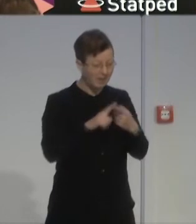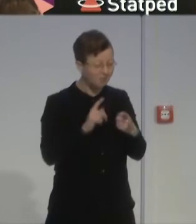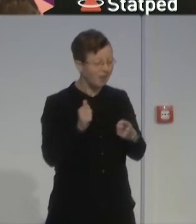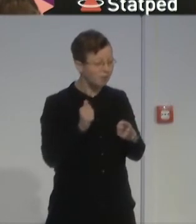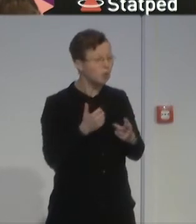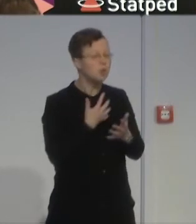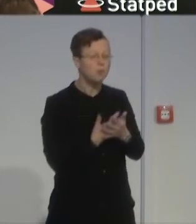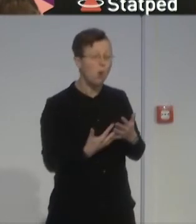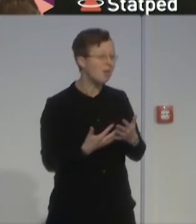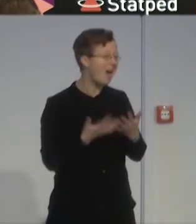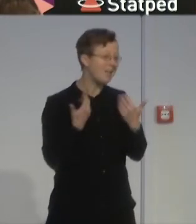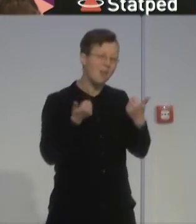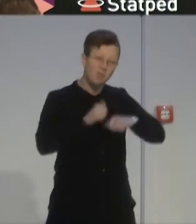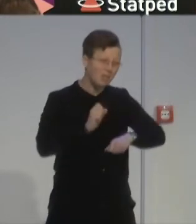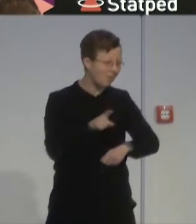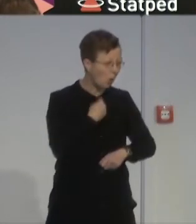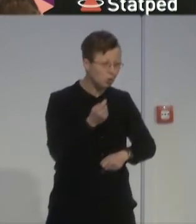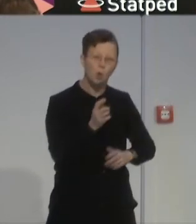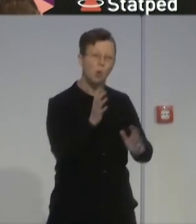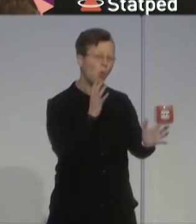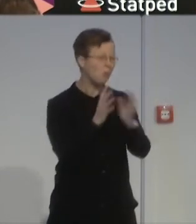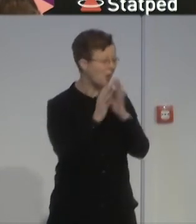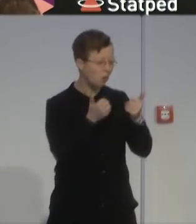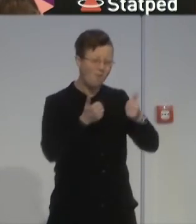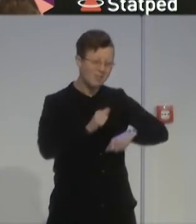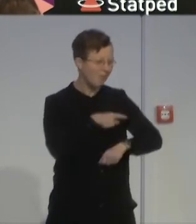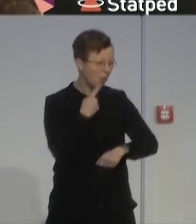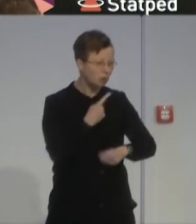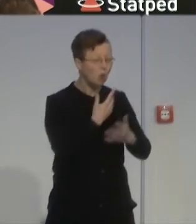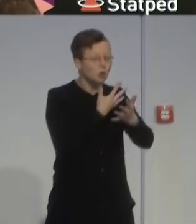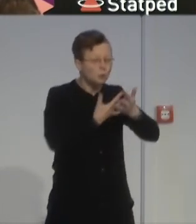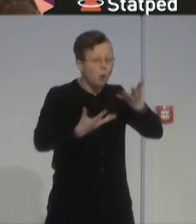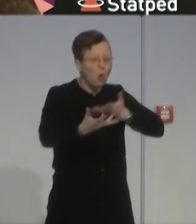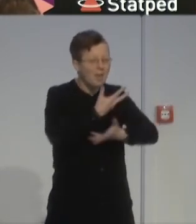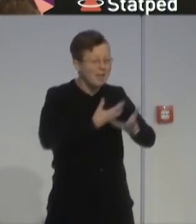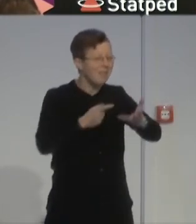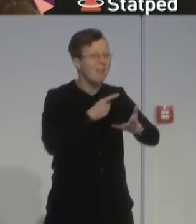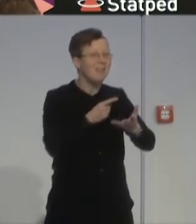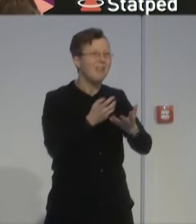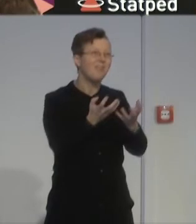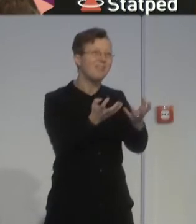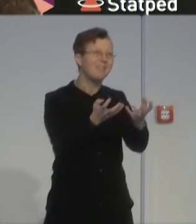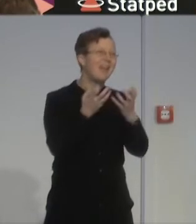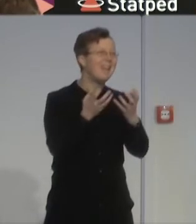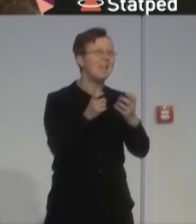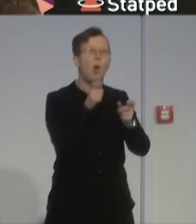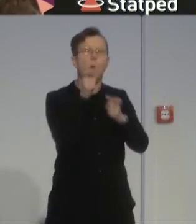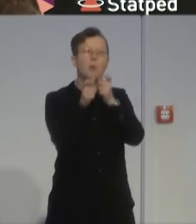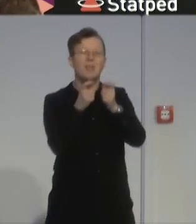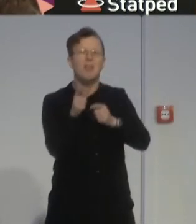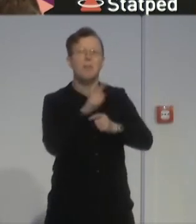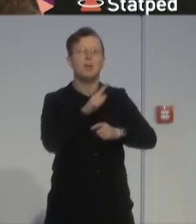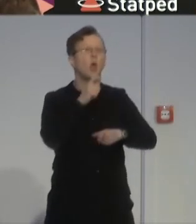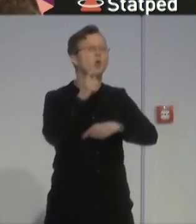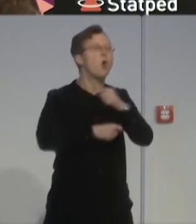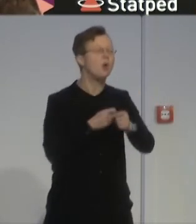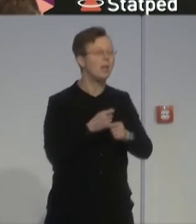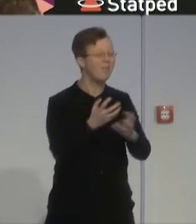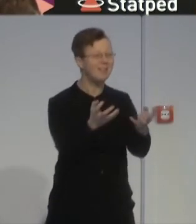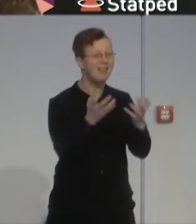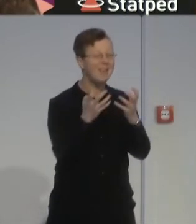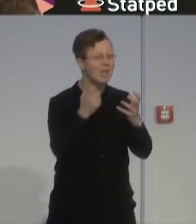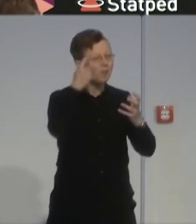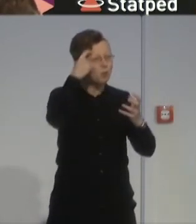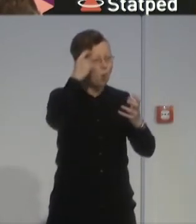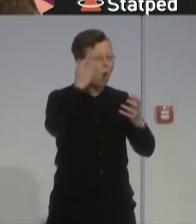us. Communication is not the problem for us. Languaging is not the problem. We don't need the words, we just do it. We don't need to understand what it's